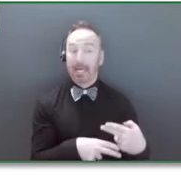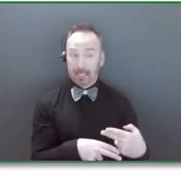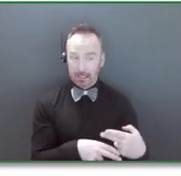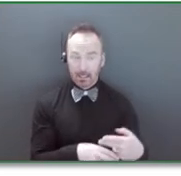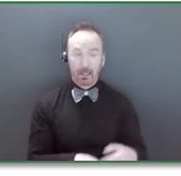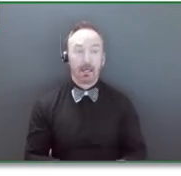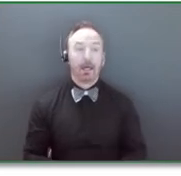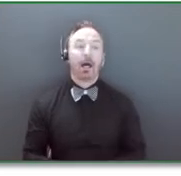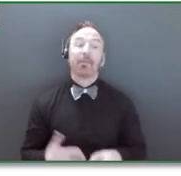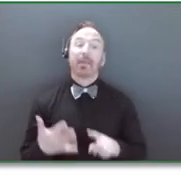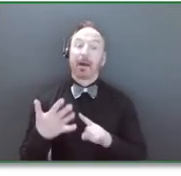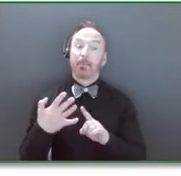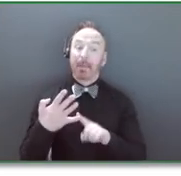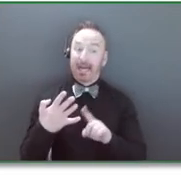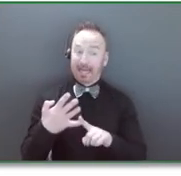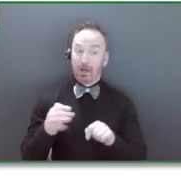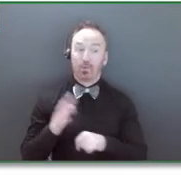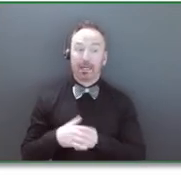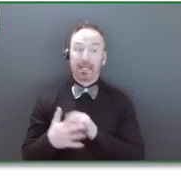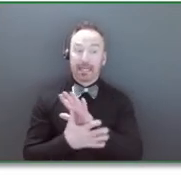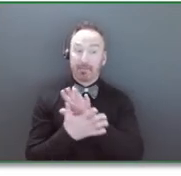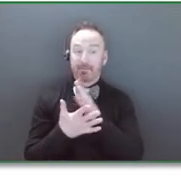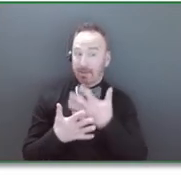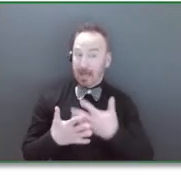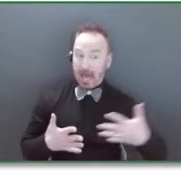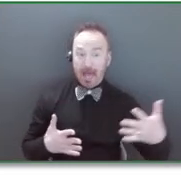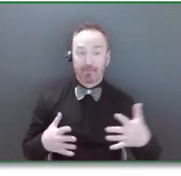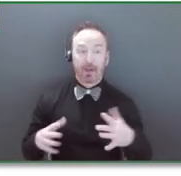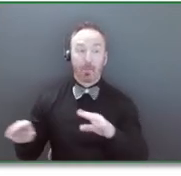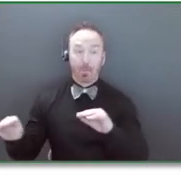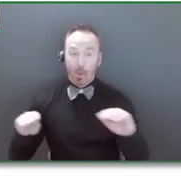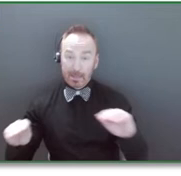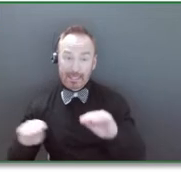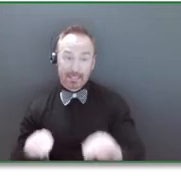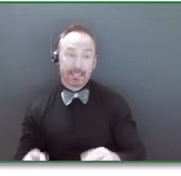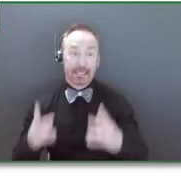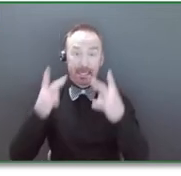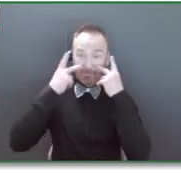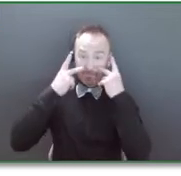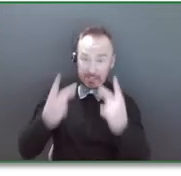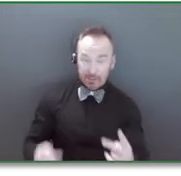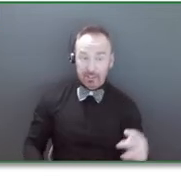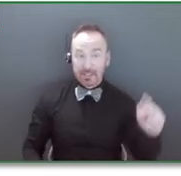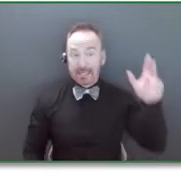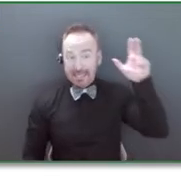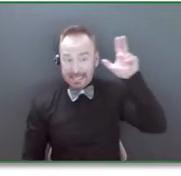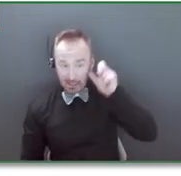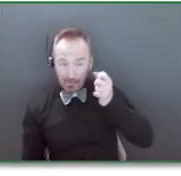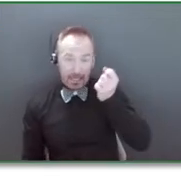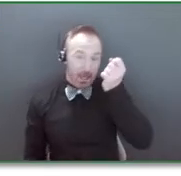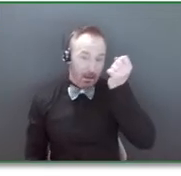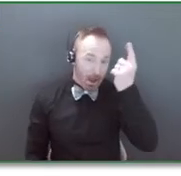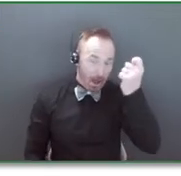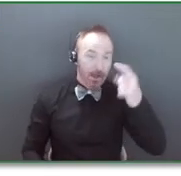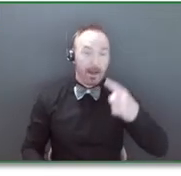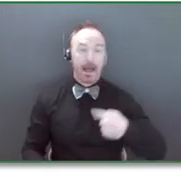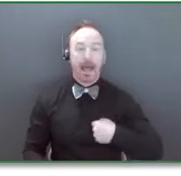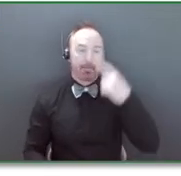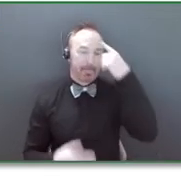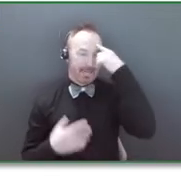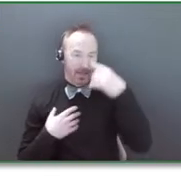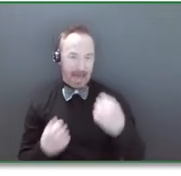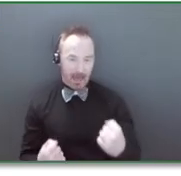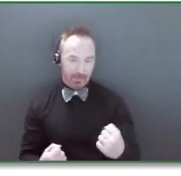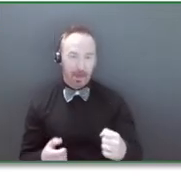the matrix with five dimensions: mobility, vision, learning, cognitive, and mental health, and five senses: hearing, smell,